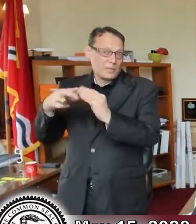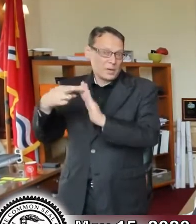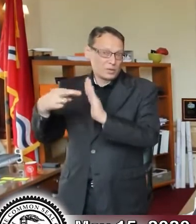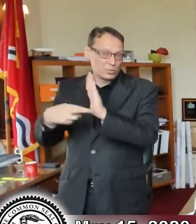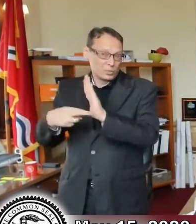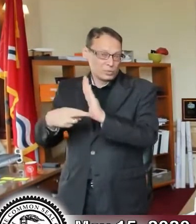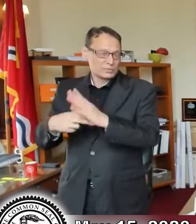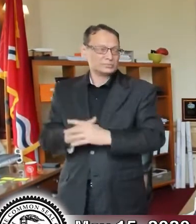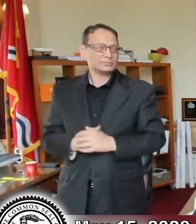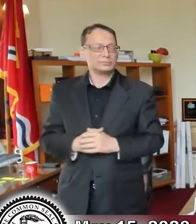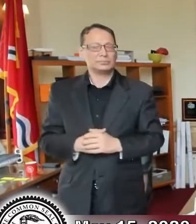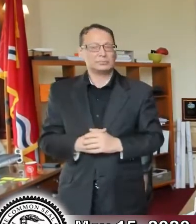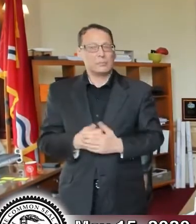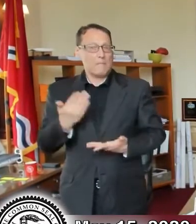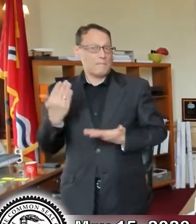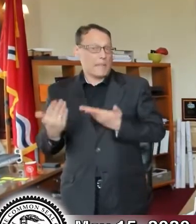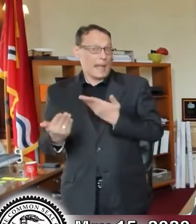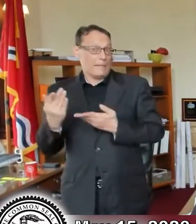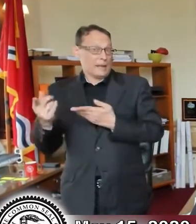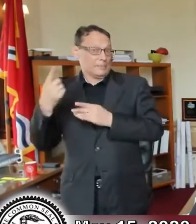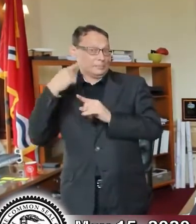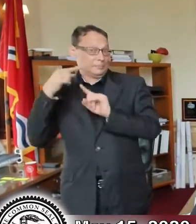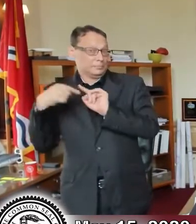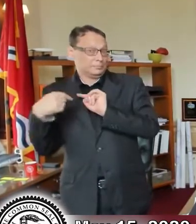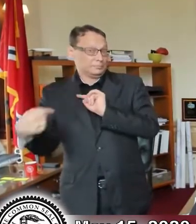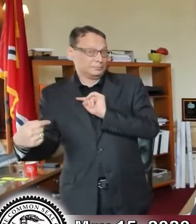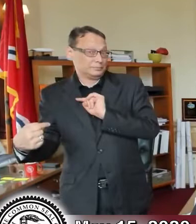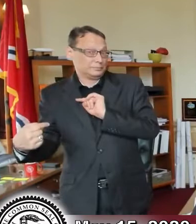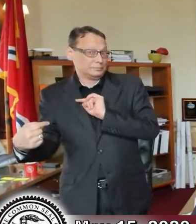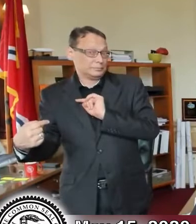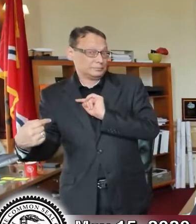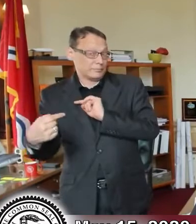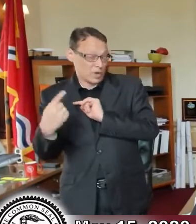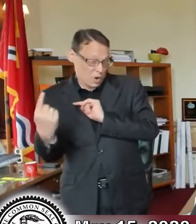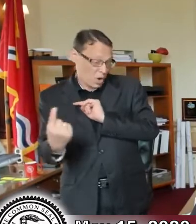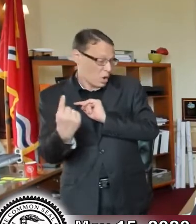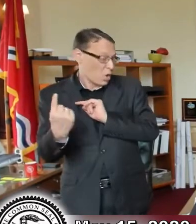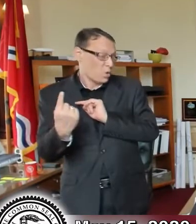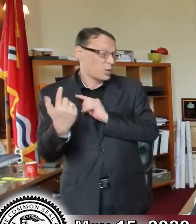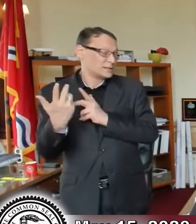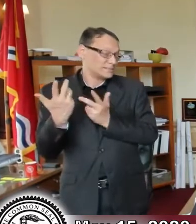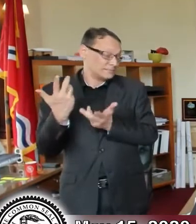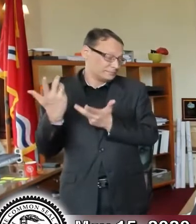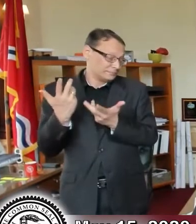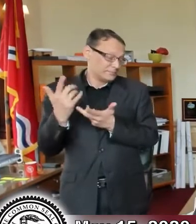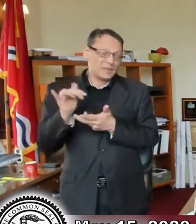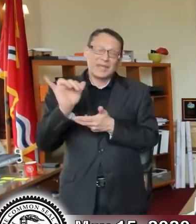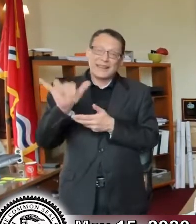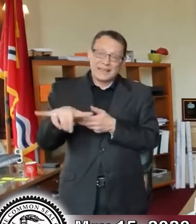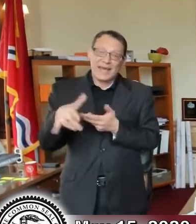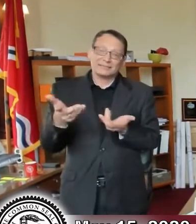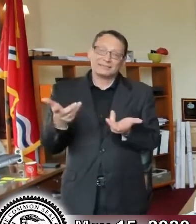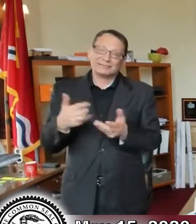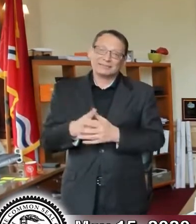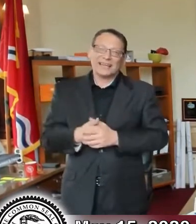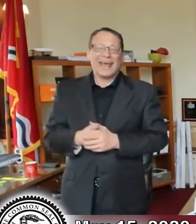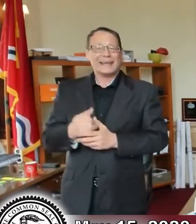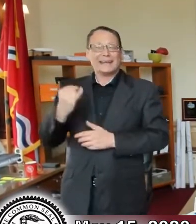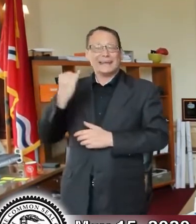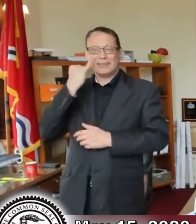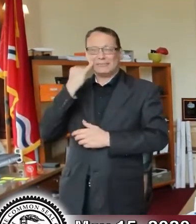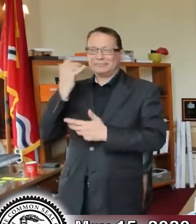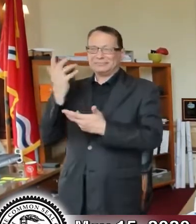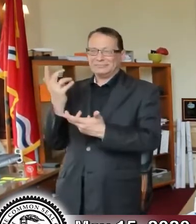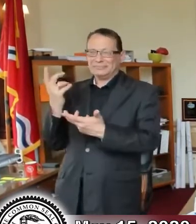because they don't agree with the rules. You know, there's always that factor, and if that's the